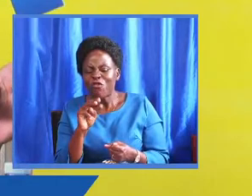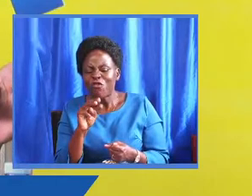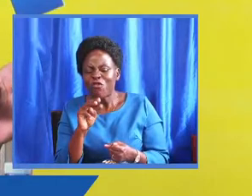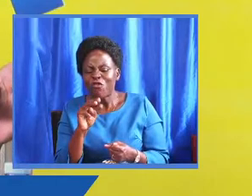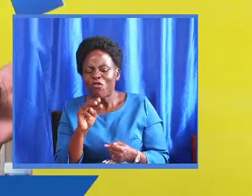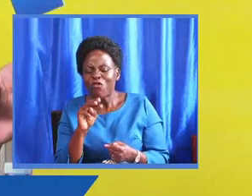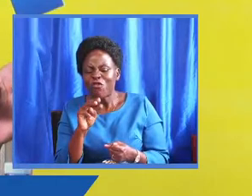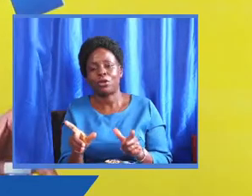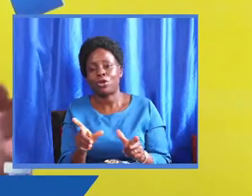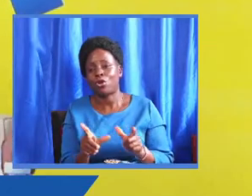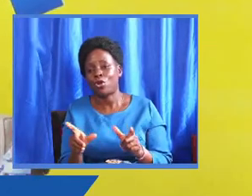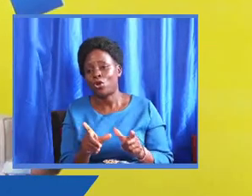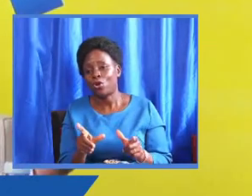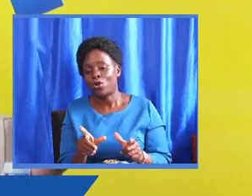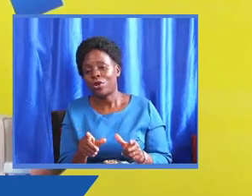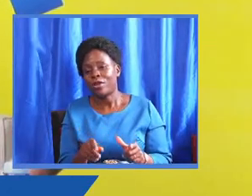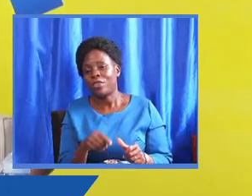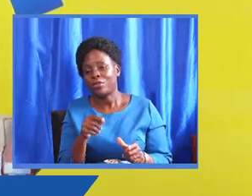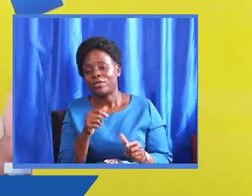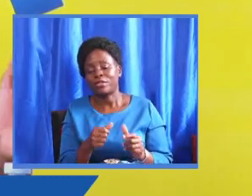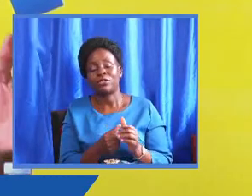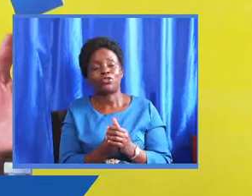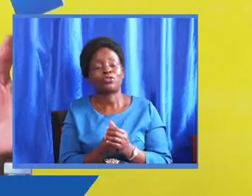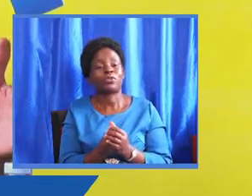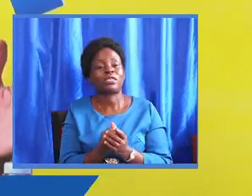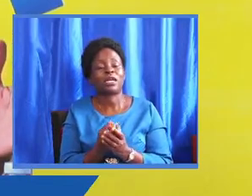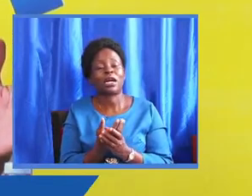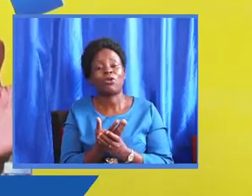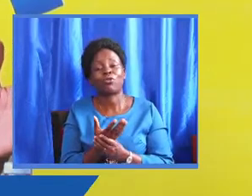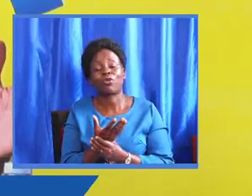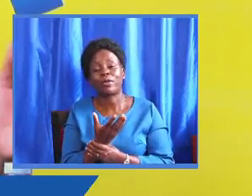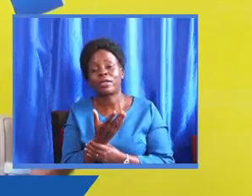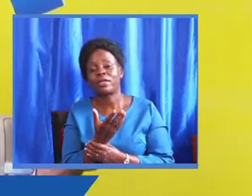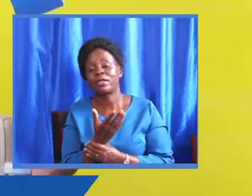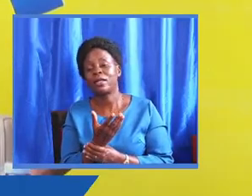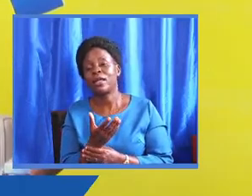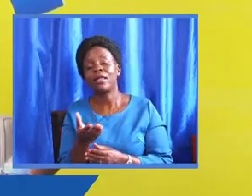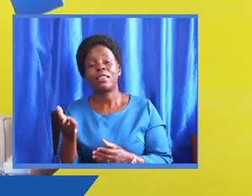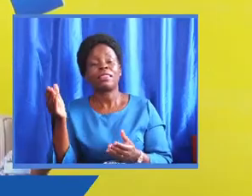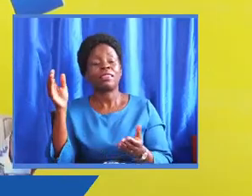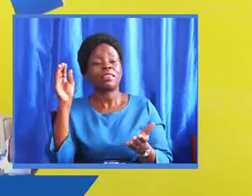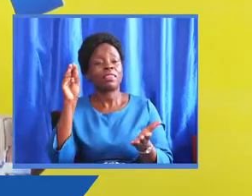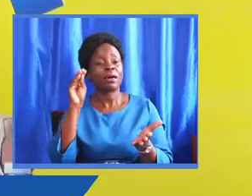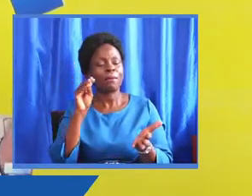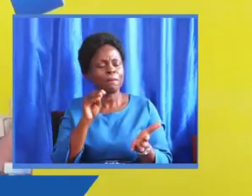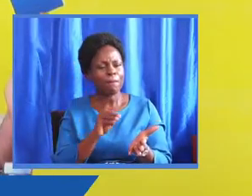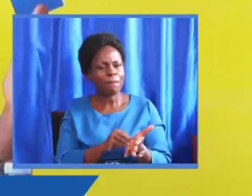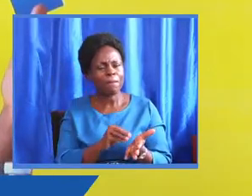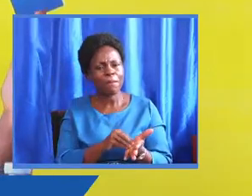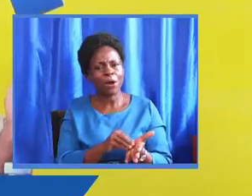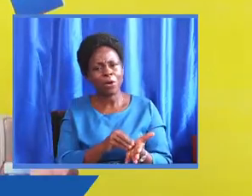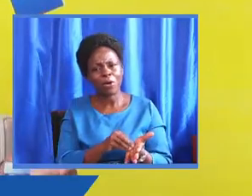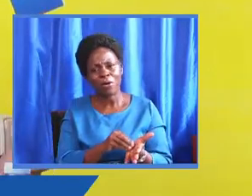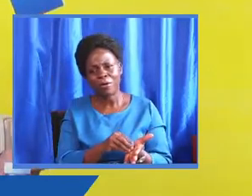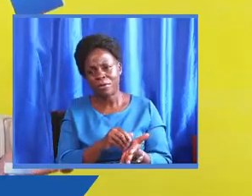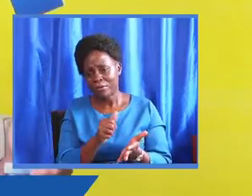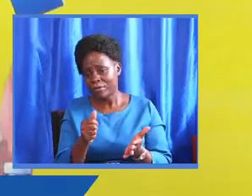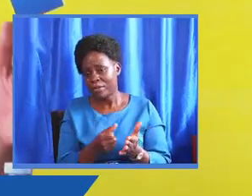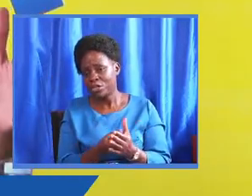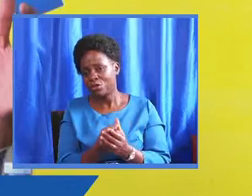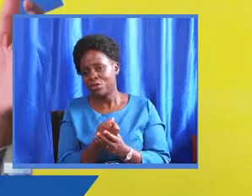dwellings, and those are the ones that are growing. So the more my urban migration